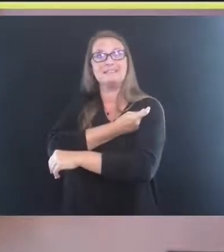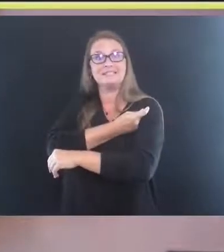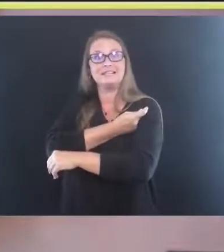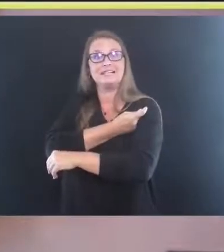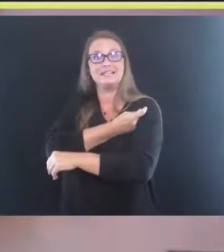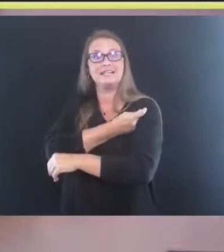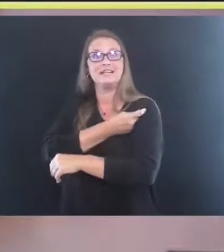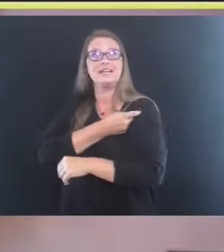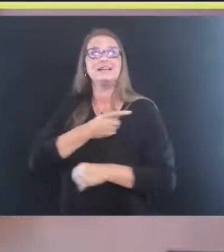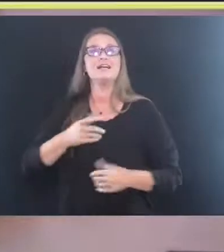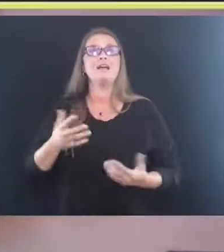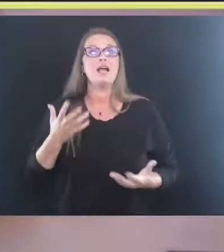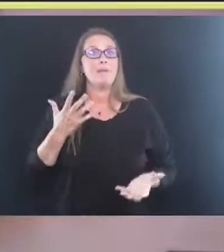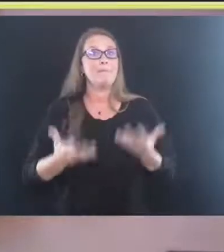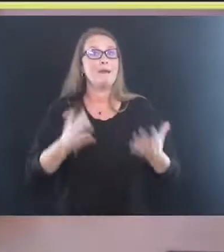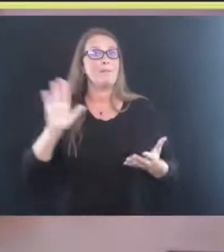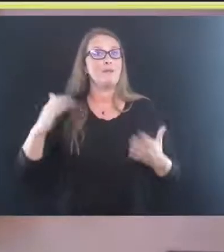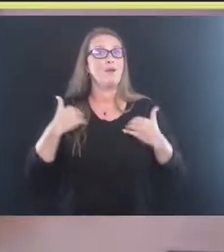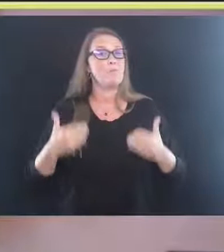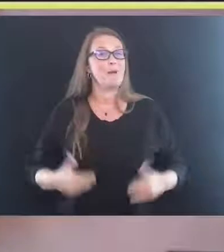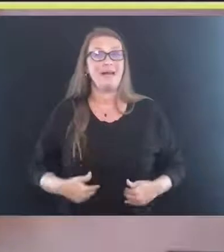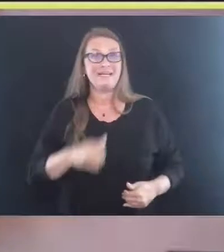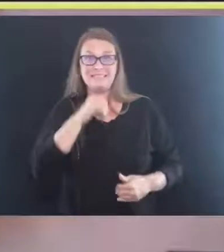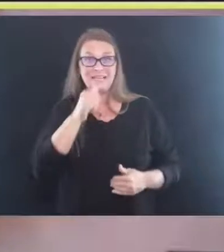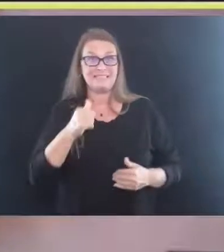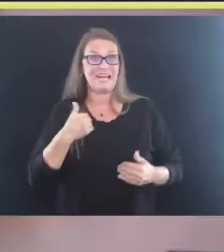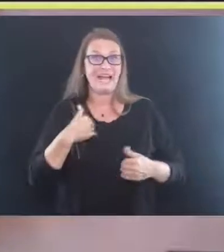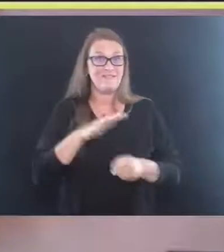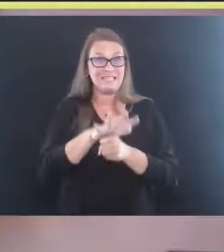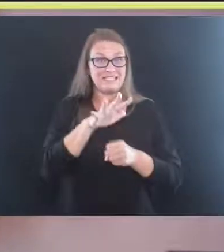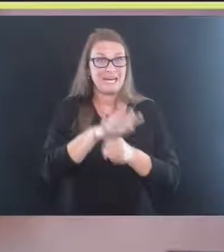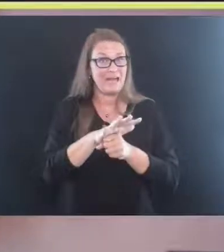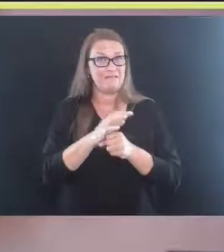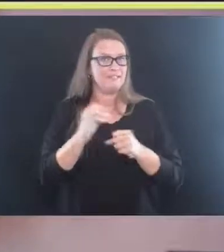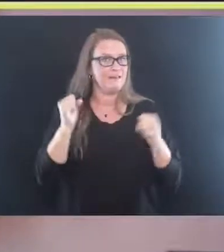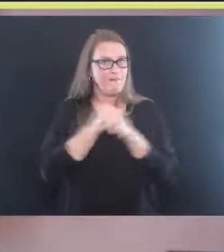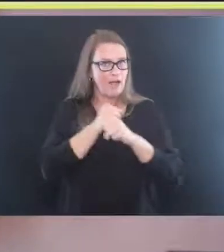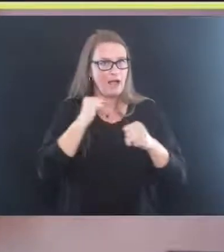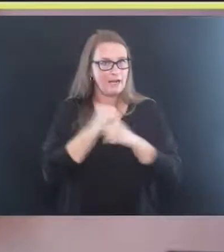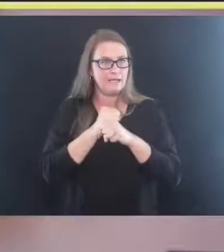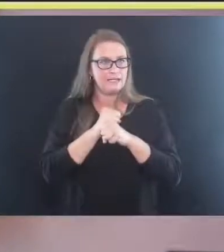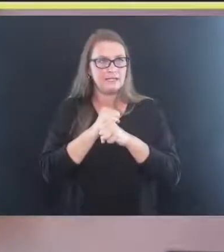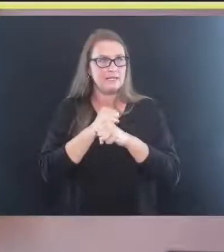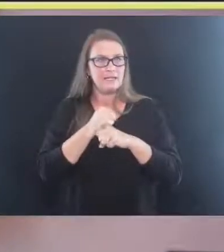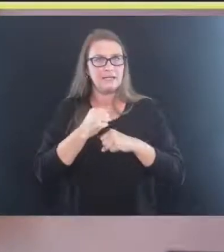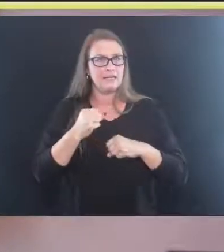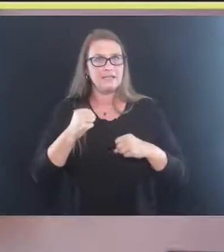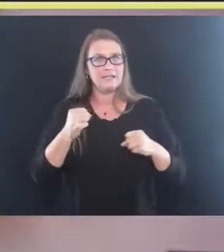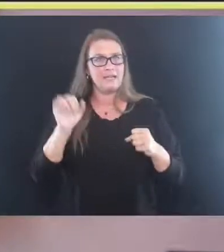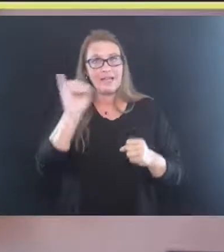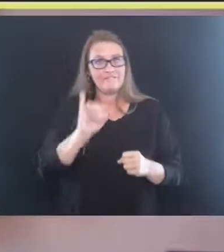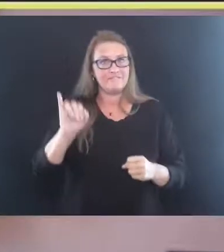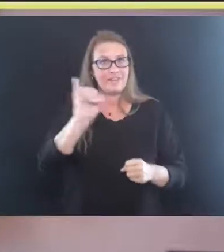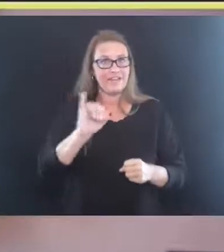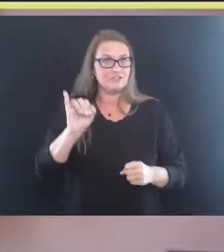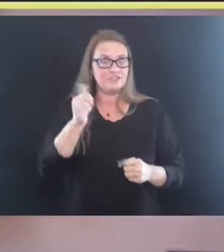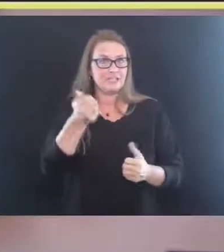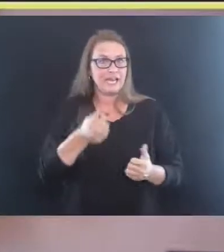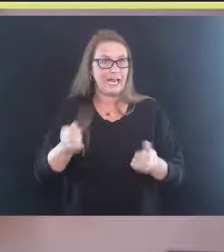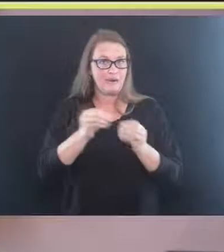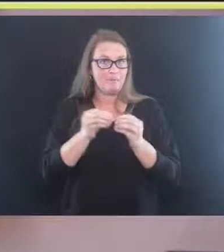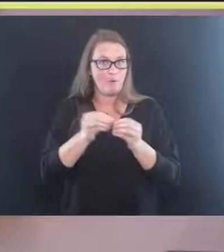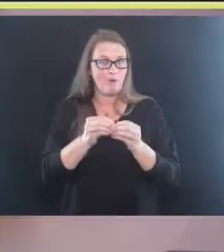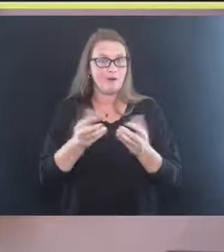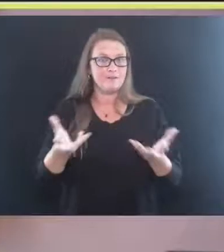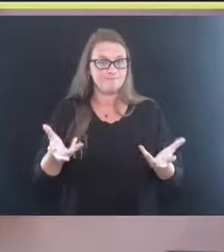their immune function may not be sufficient enough to be able to deal with the COVID infection, particularly as we just mentioned